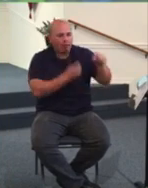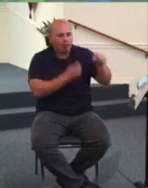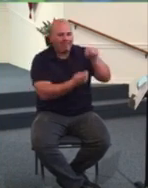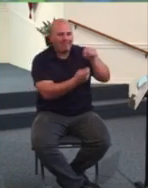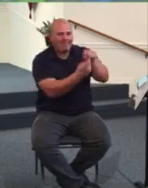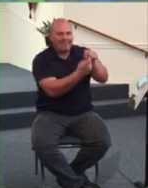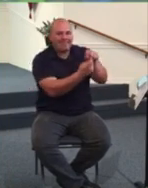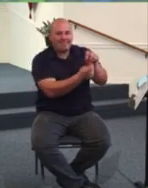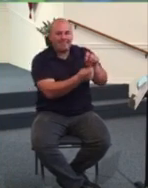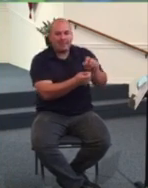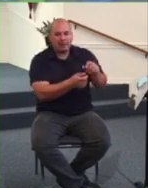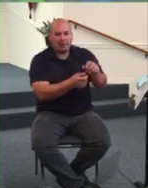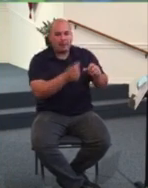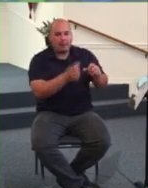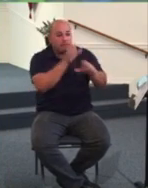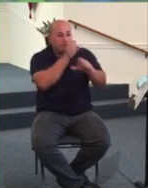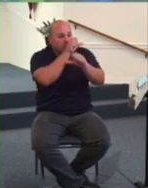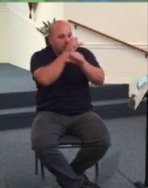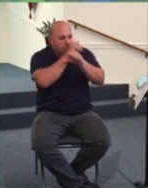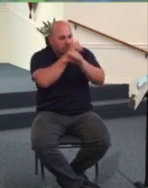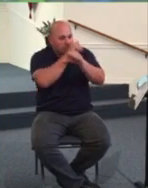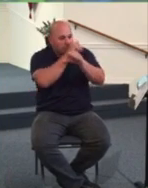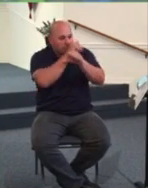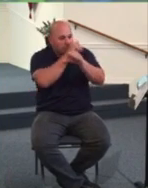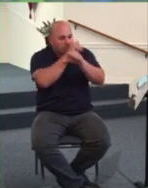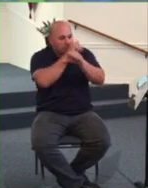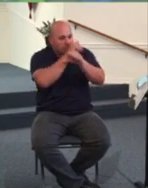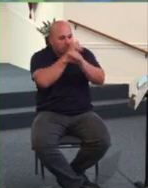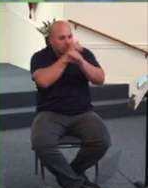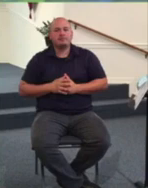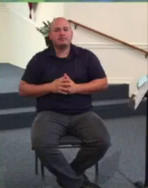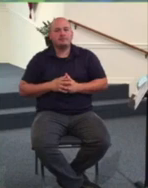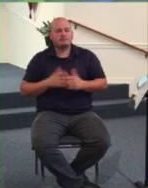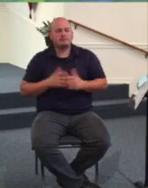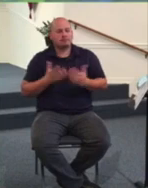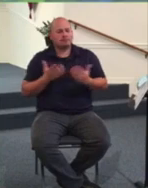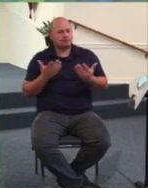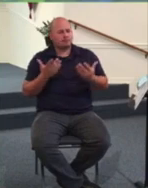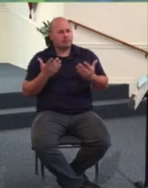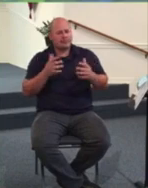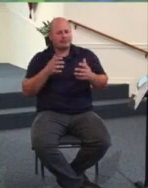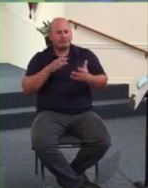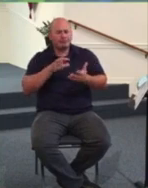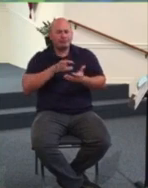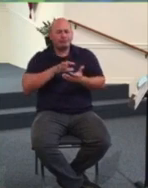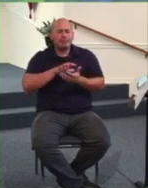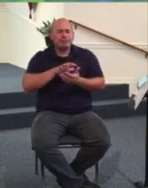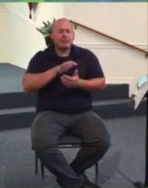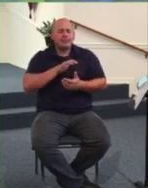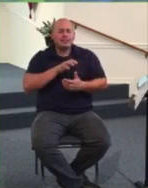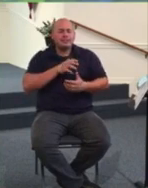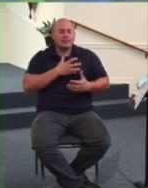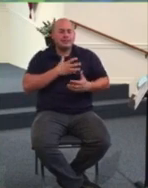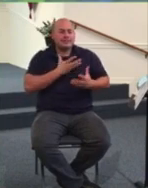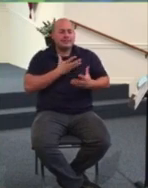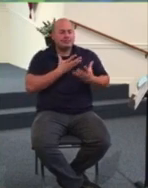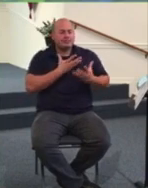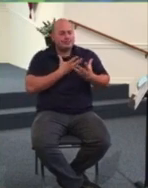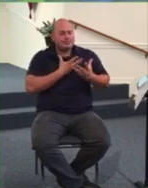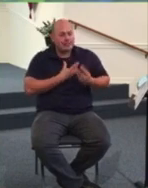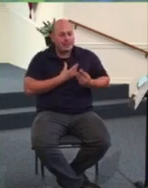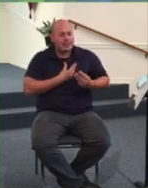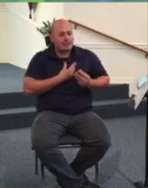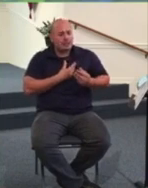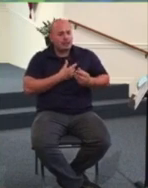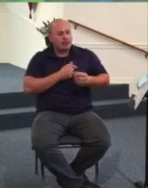them. Love them. Be generous to them. Do people who hate us and